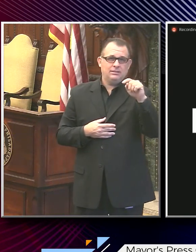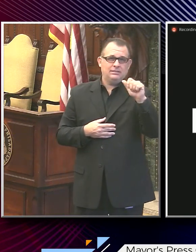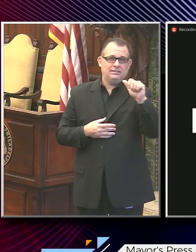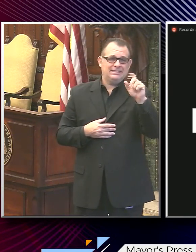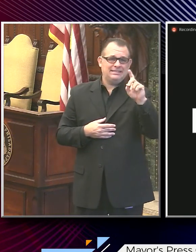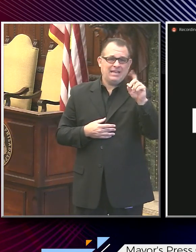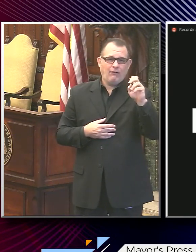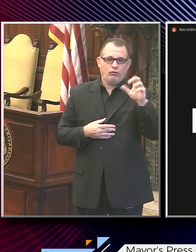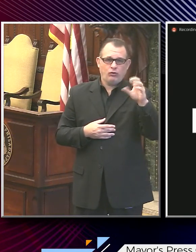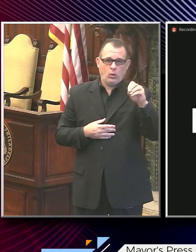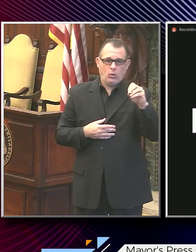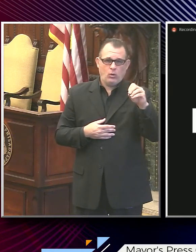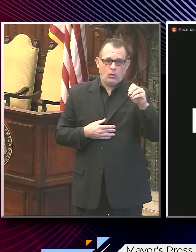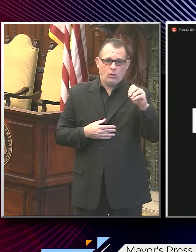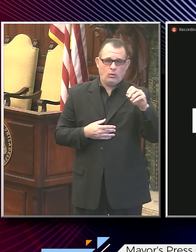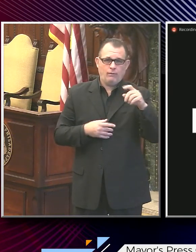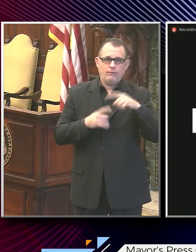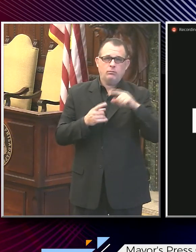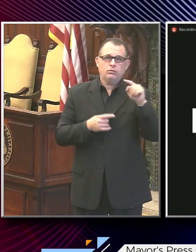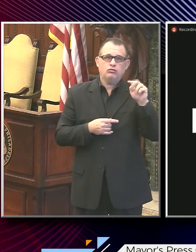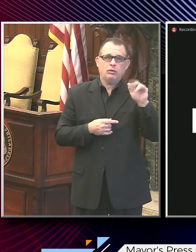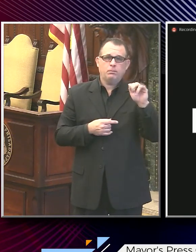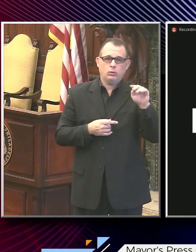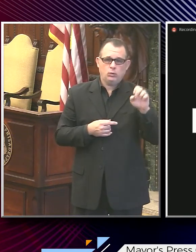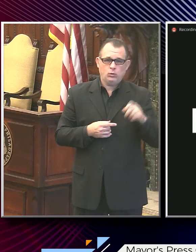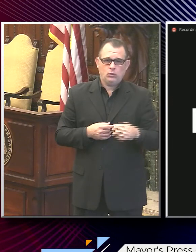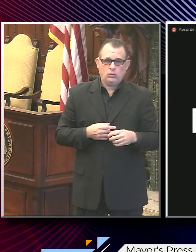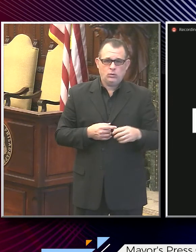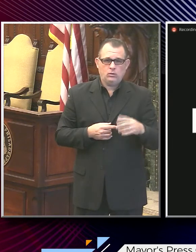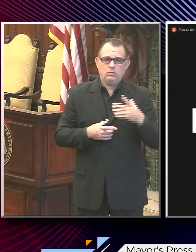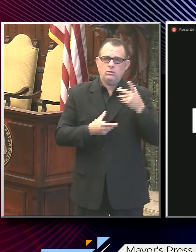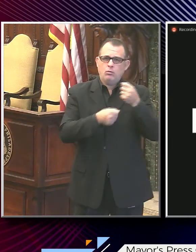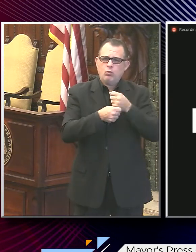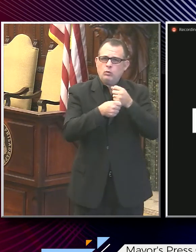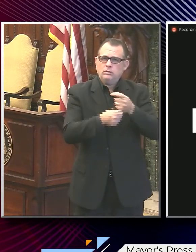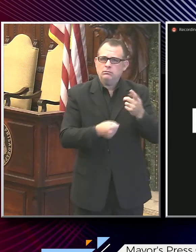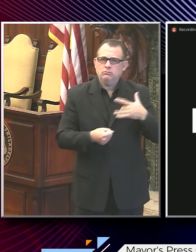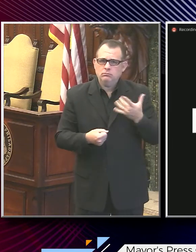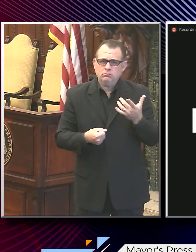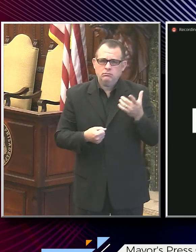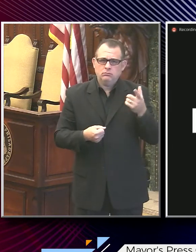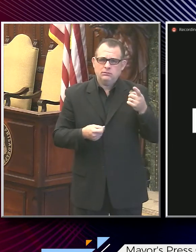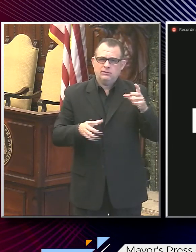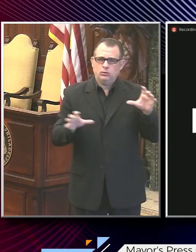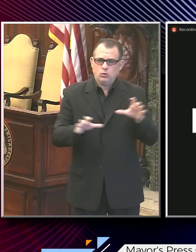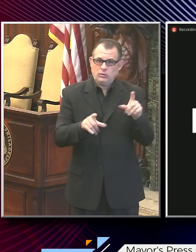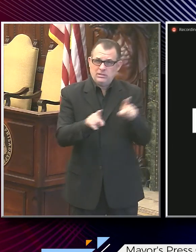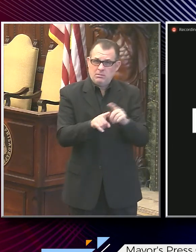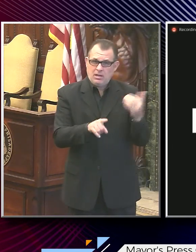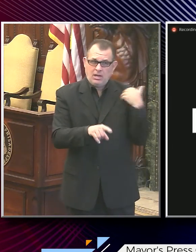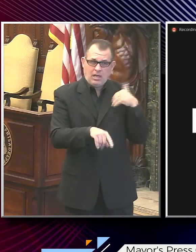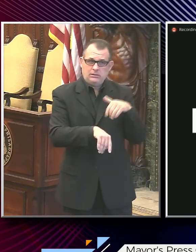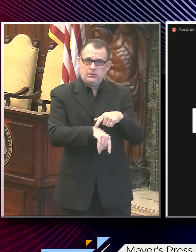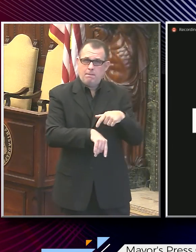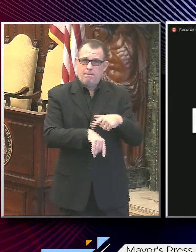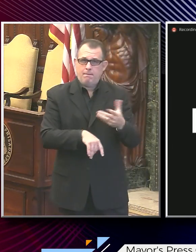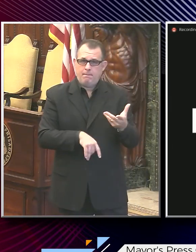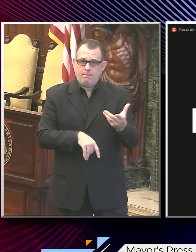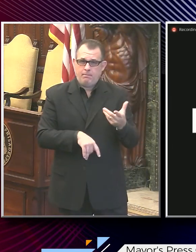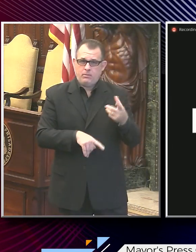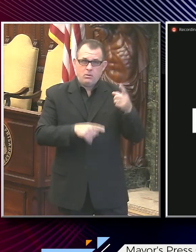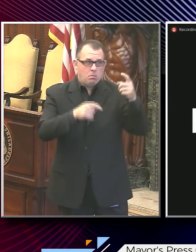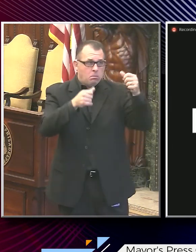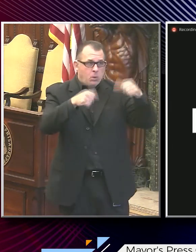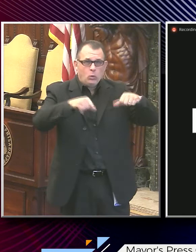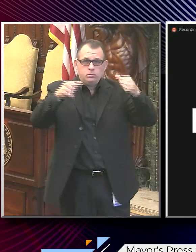the administration ruled out informing protesters whatever they end up doing the same way you did last time by just posting a